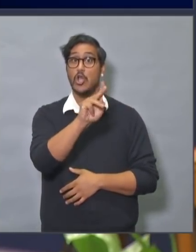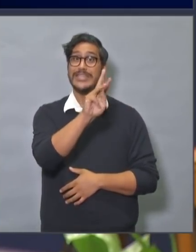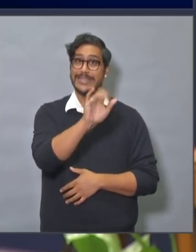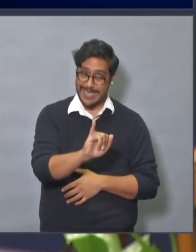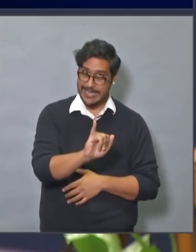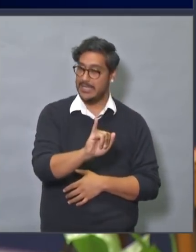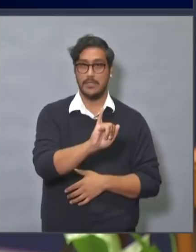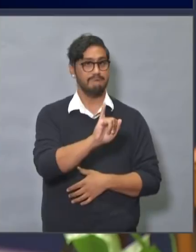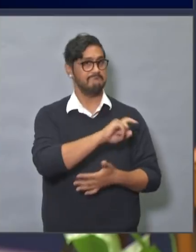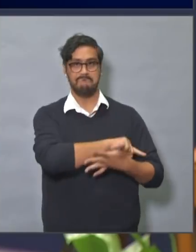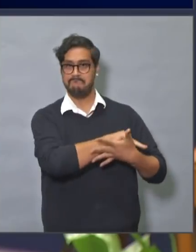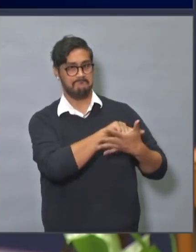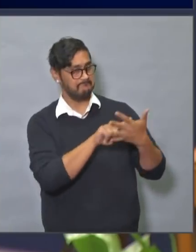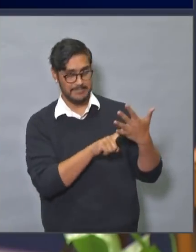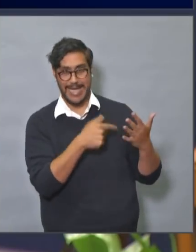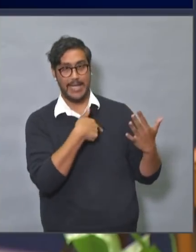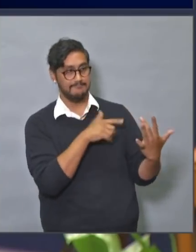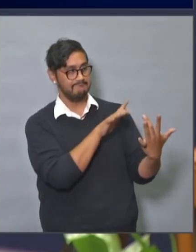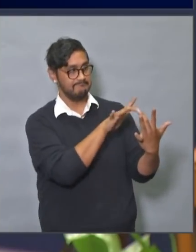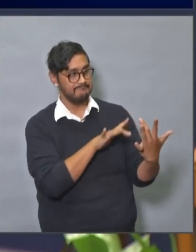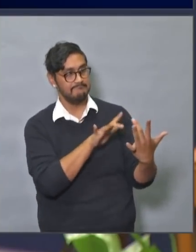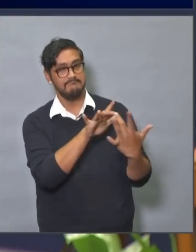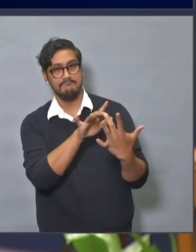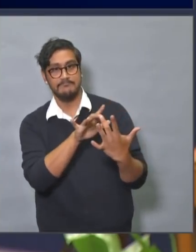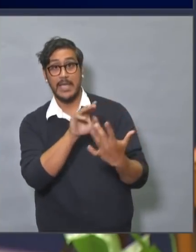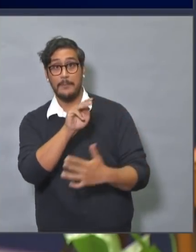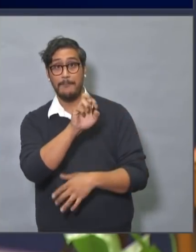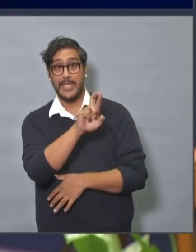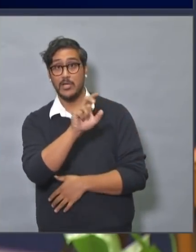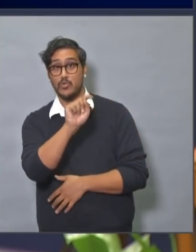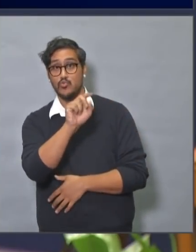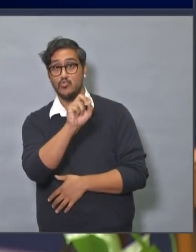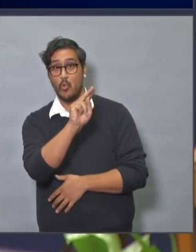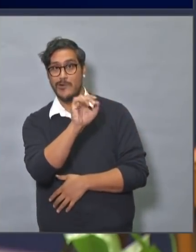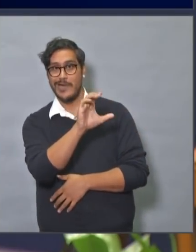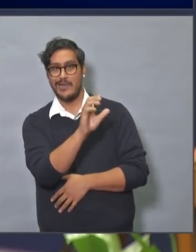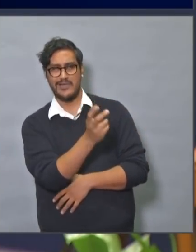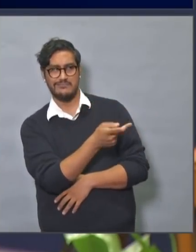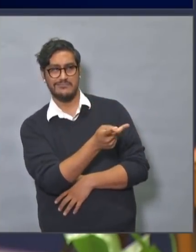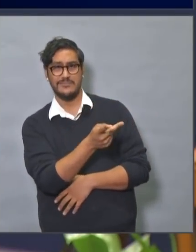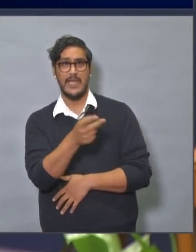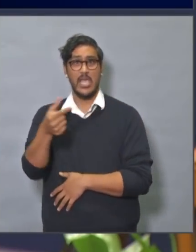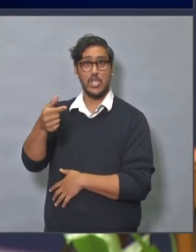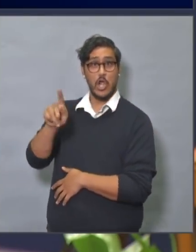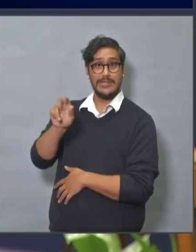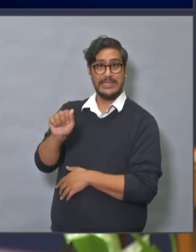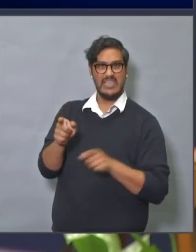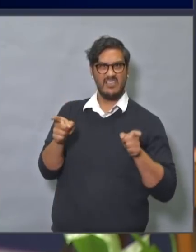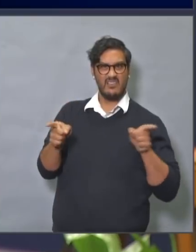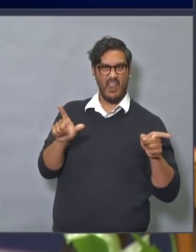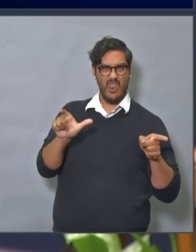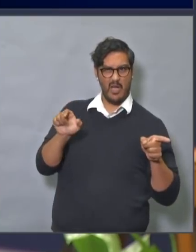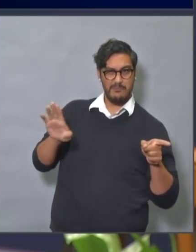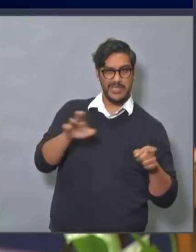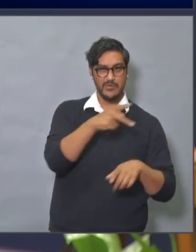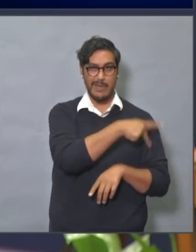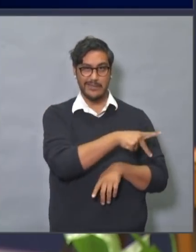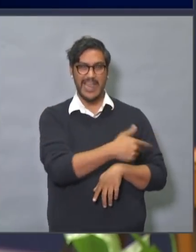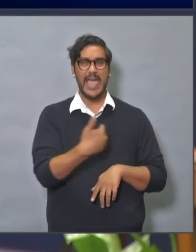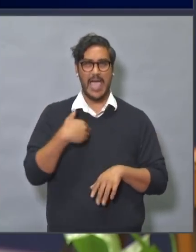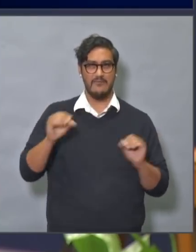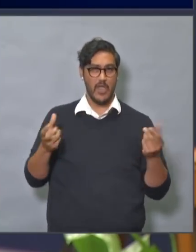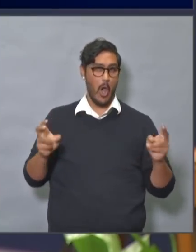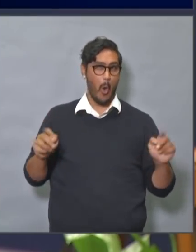Pasadena. Both Mayor Tornick and Mayor Garcia have up their own public health officer. Everything that this county has done has